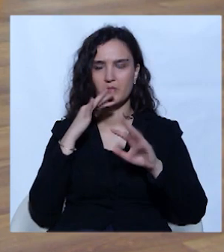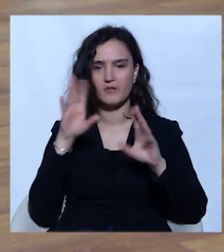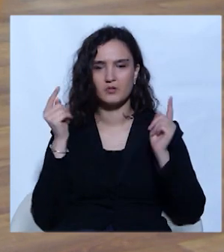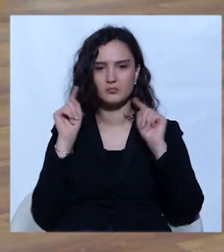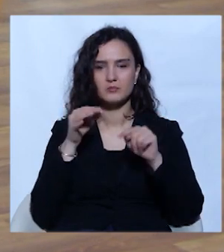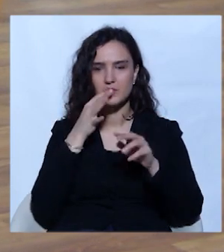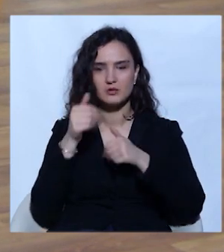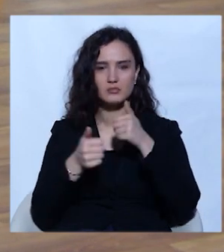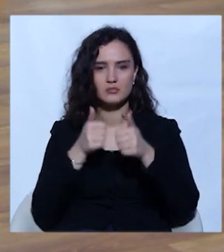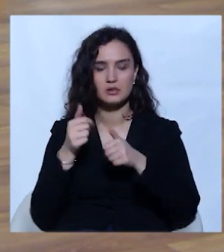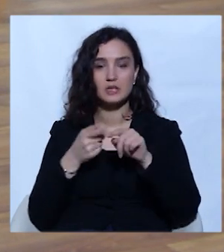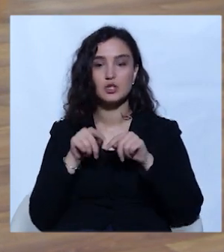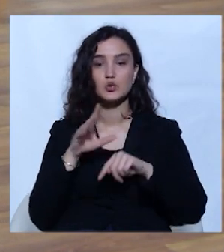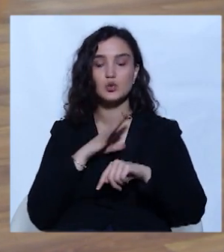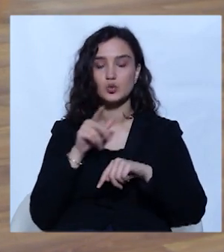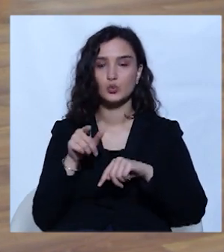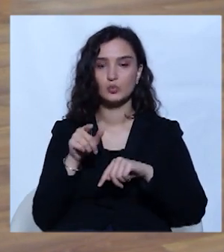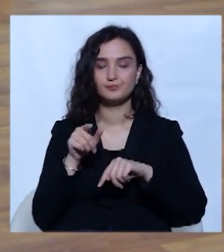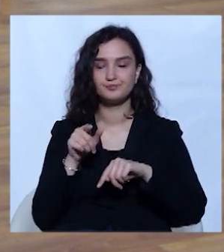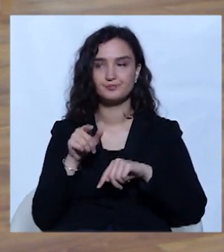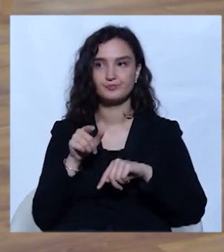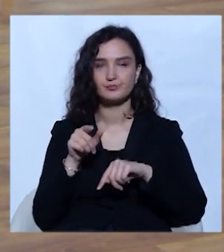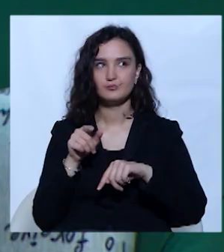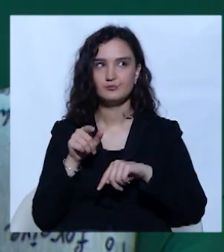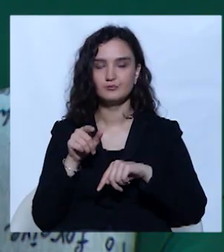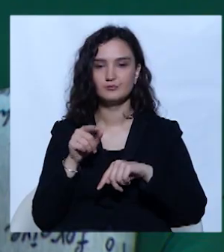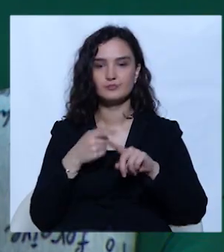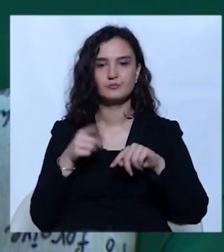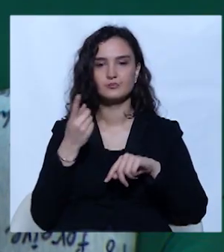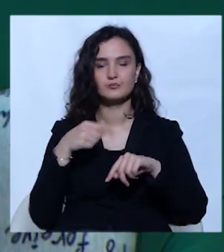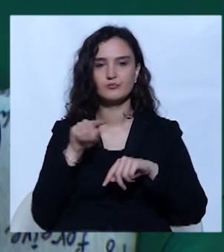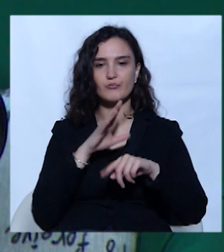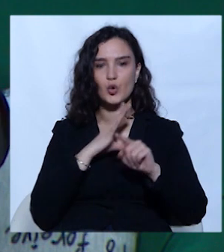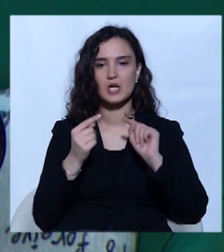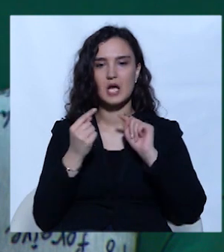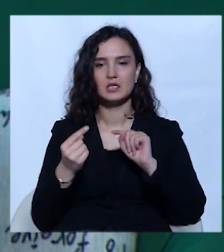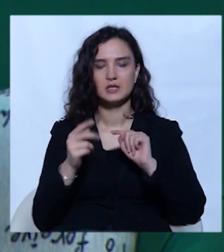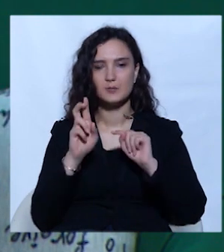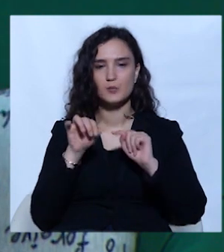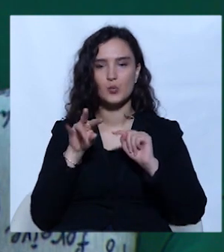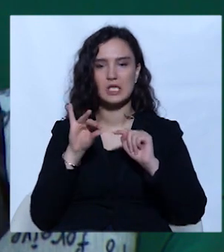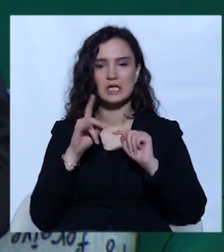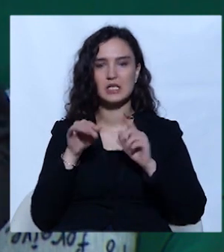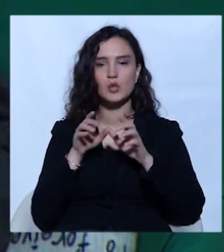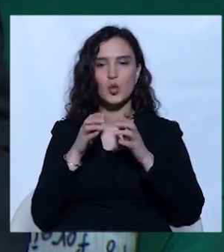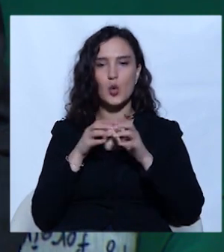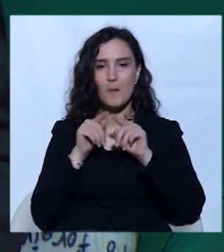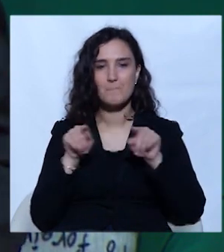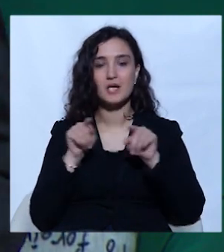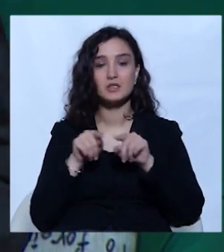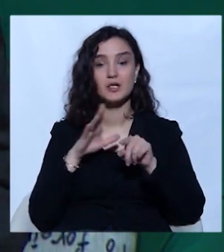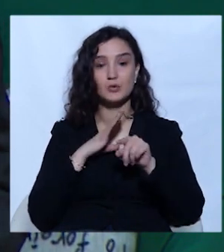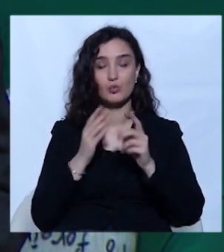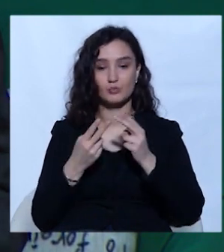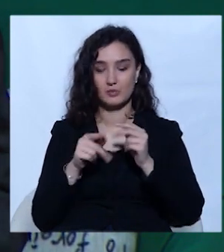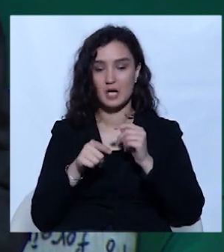Yeah. But specifically, there was a they had an anti-bullying campaign that was created as a result